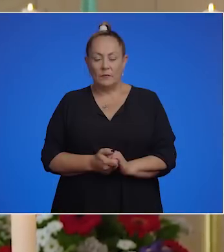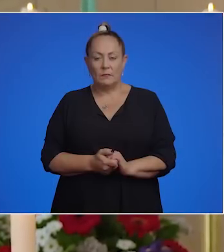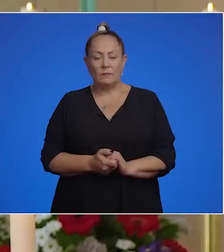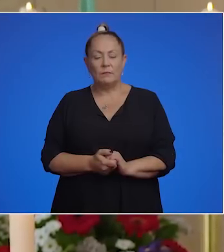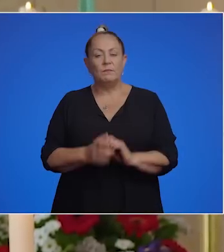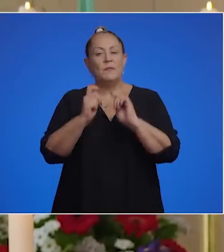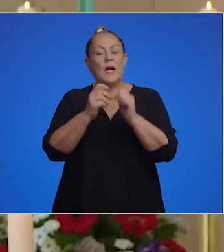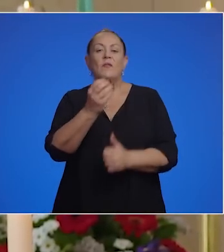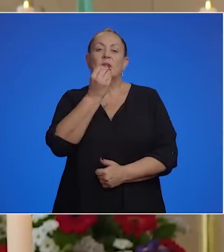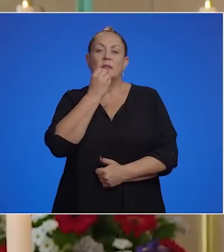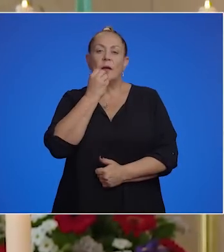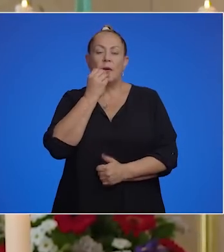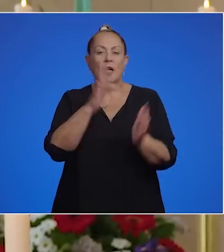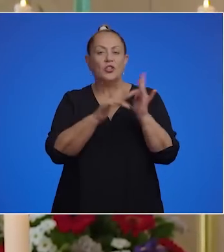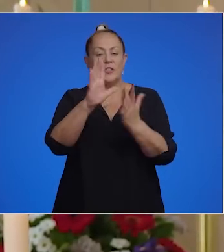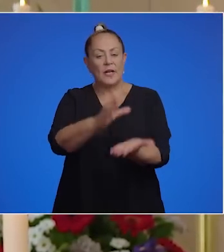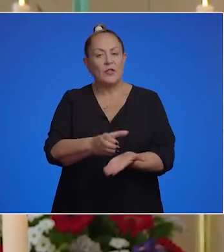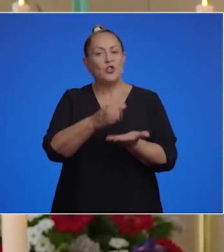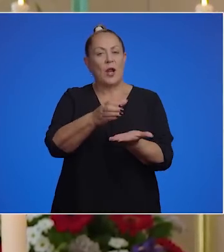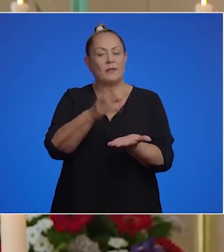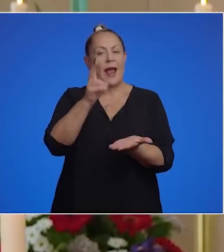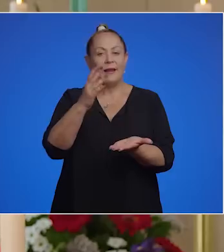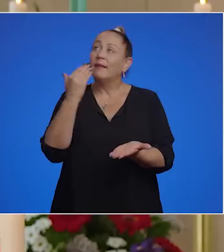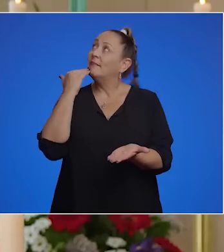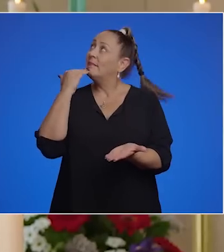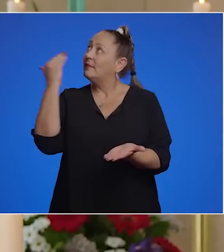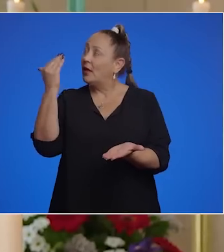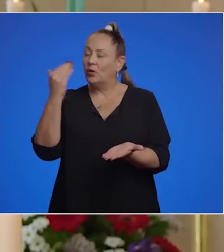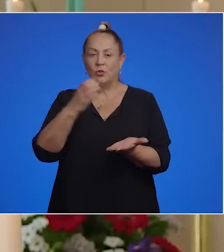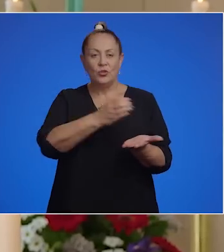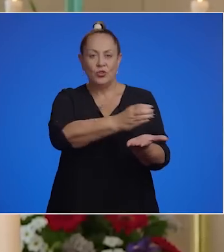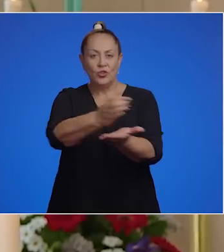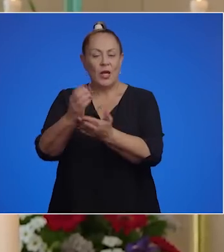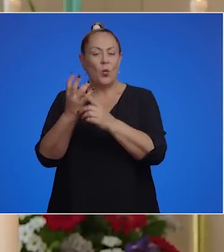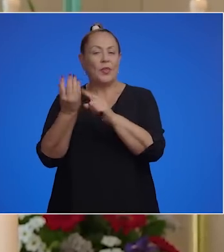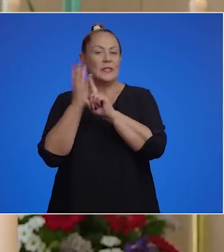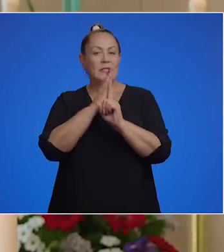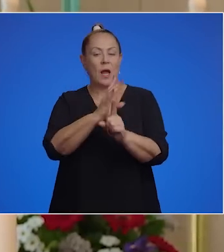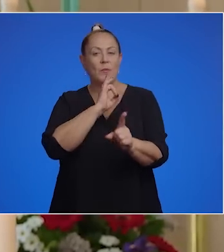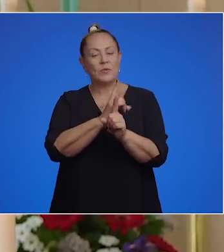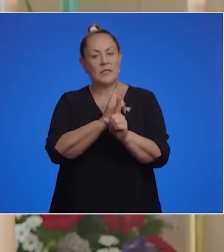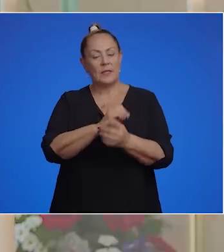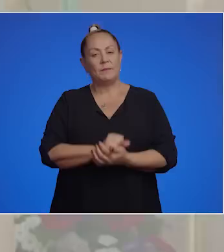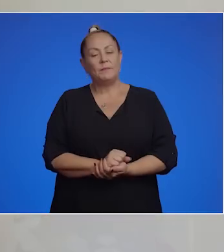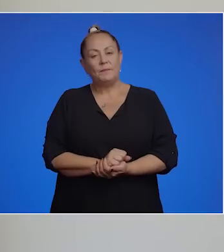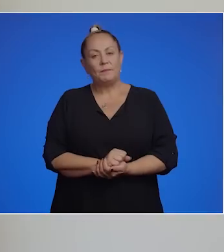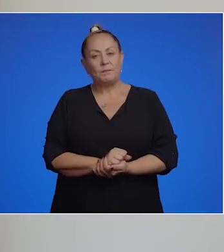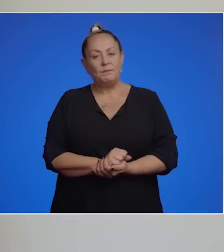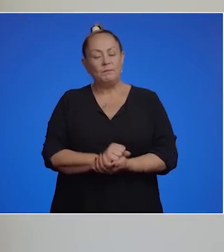In a similar way, when supper was ended, he took the chalice, and once more giving thanks, he gave it to his disciples, saying,